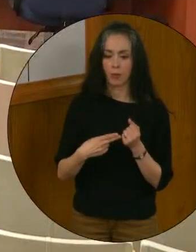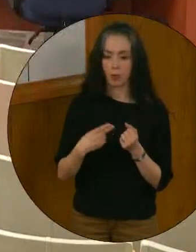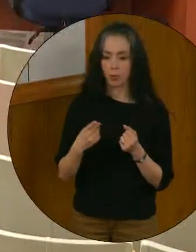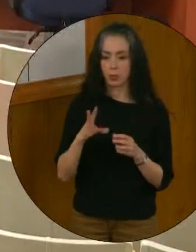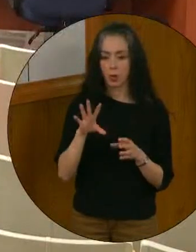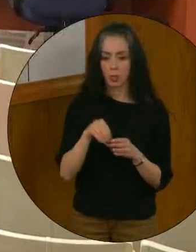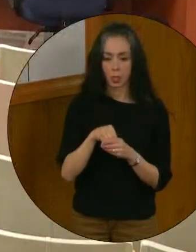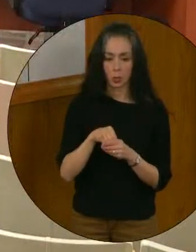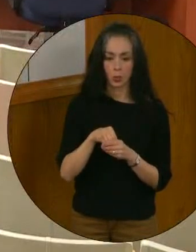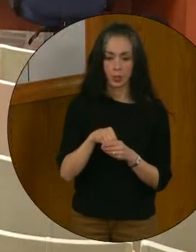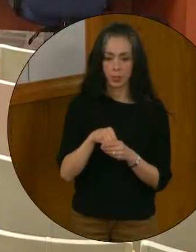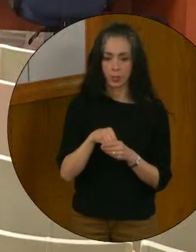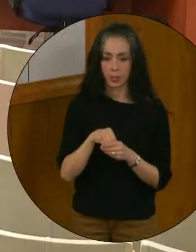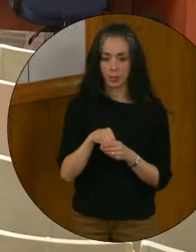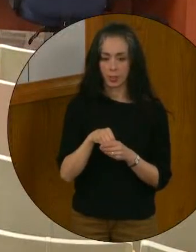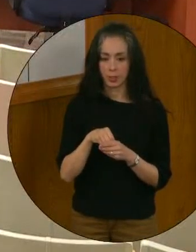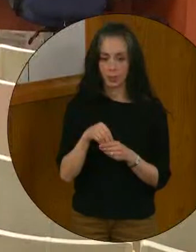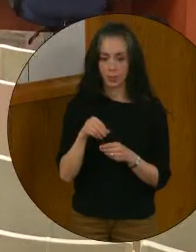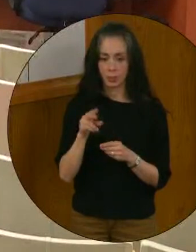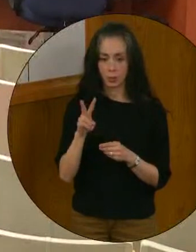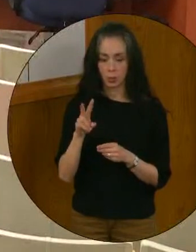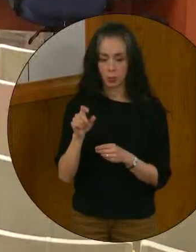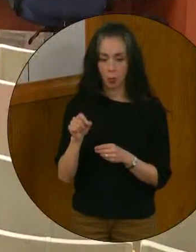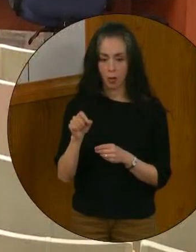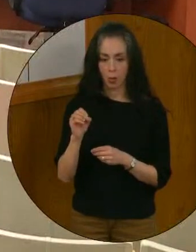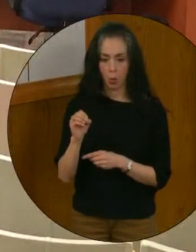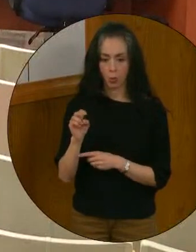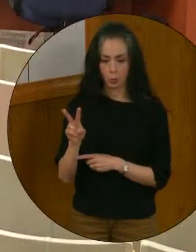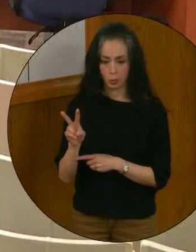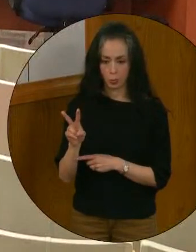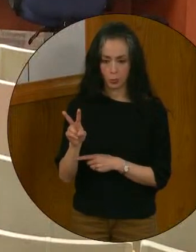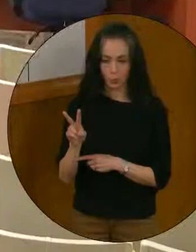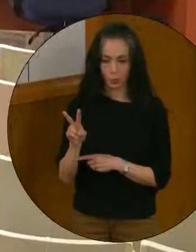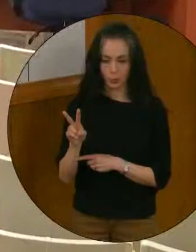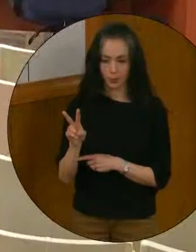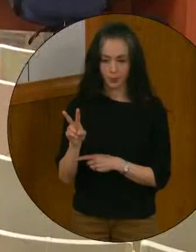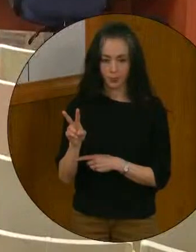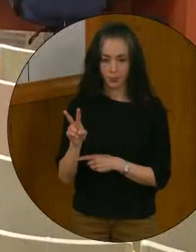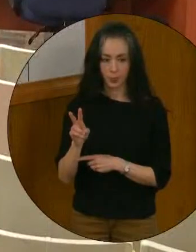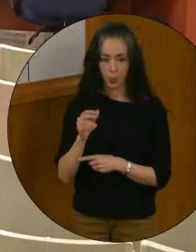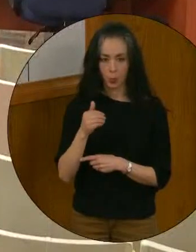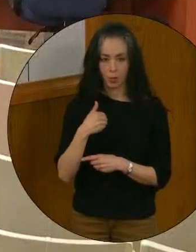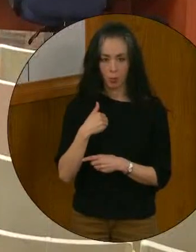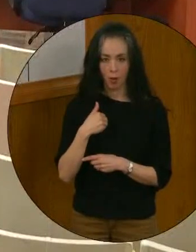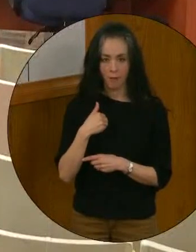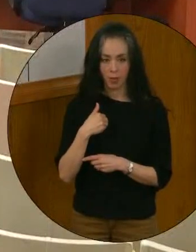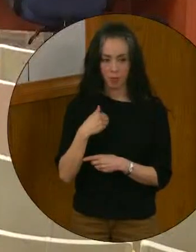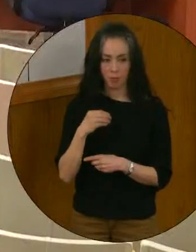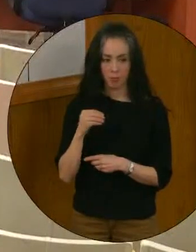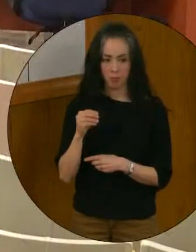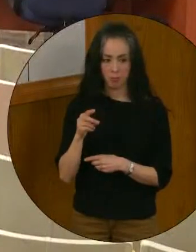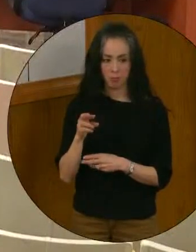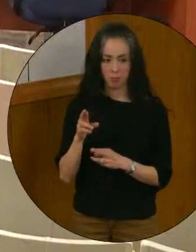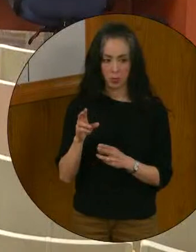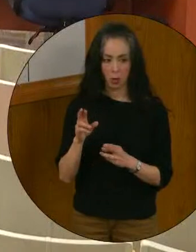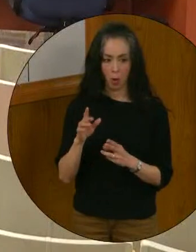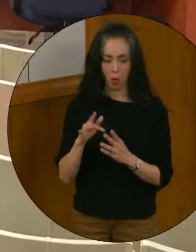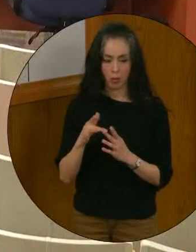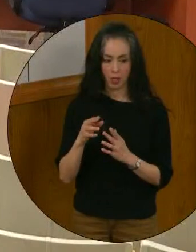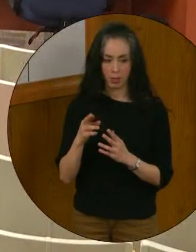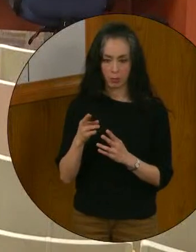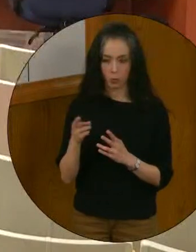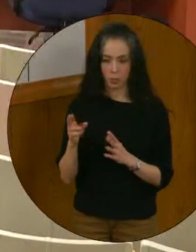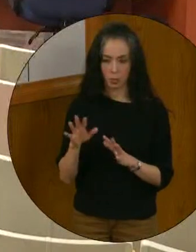included in 2.02, so we don't have them, though, on these ones.